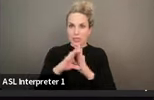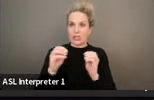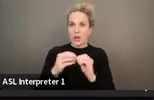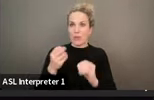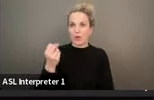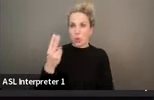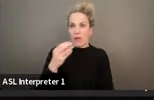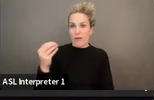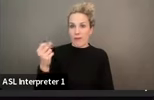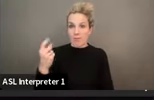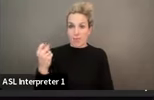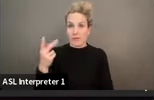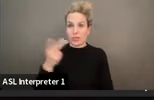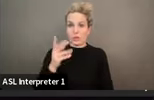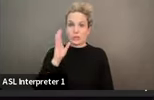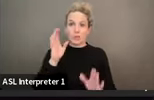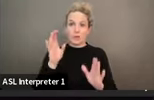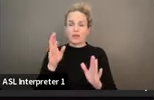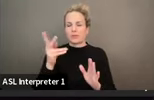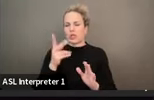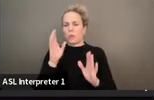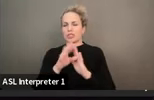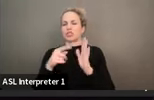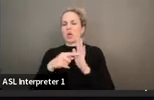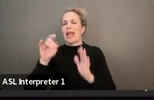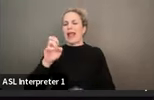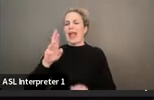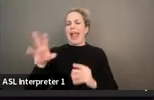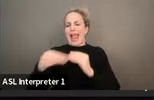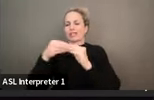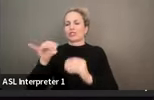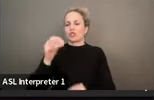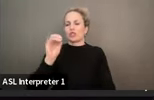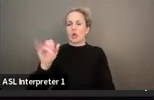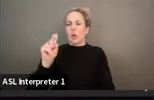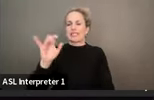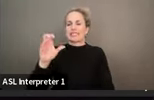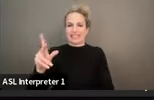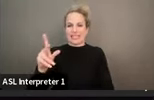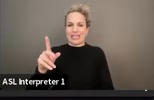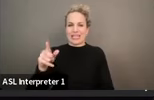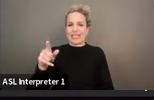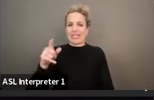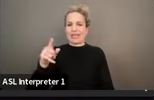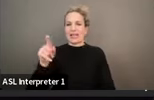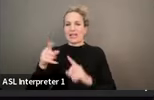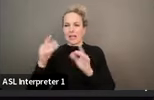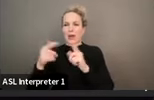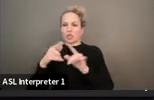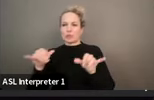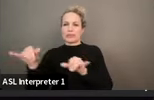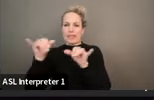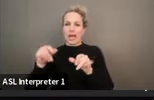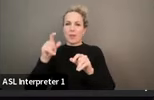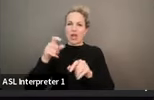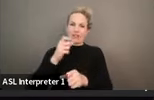11. Those two are extra joysticks to a standard joystick already on the market. But we had to get the